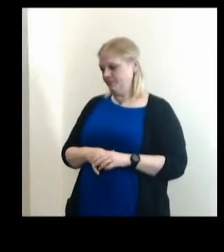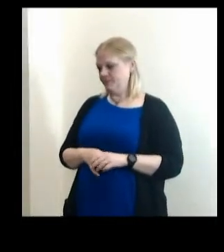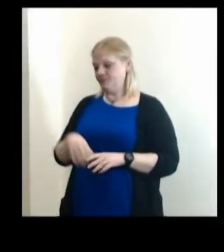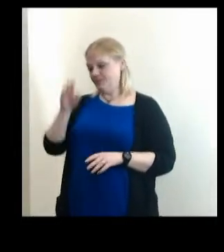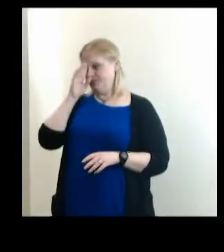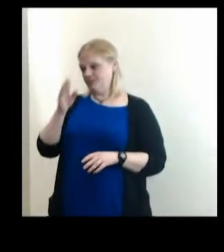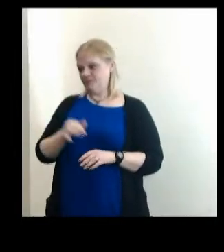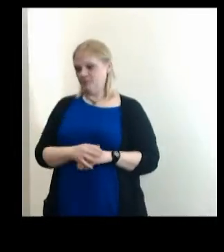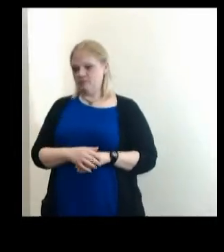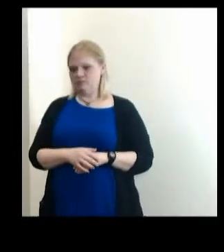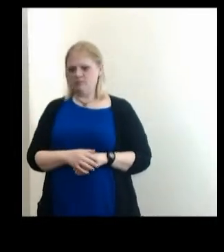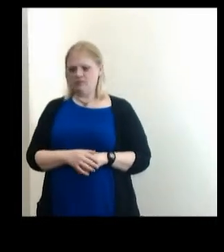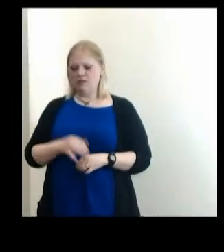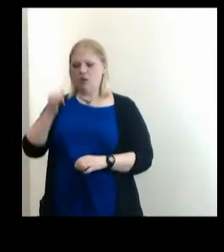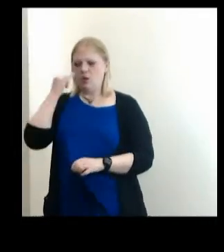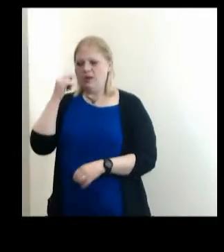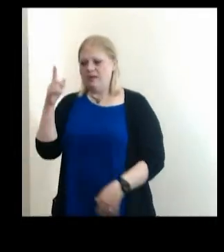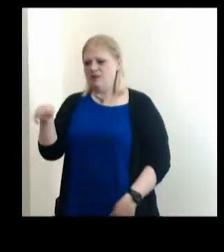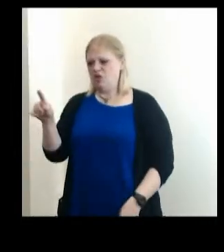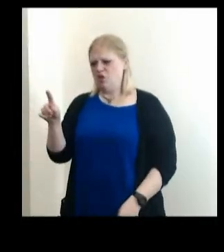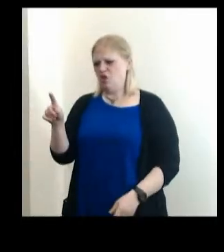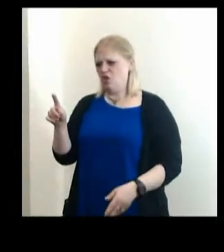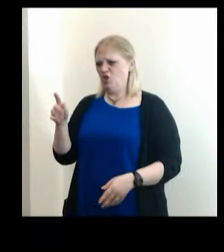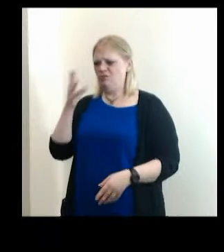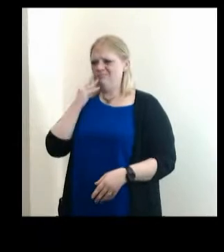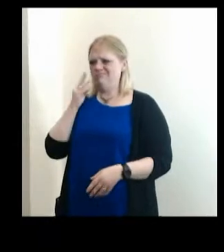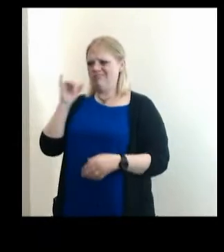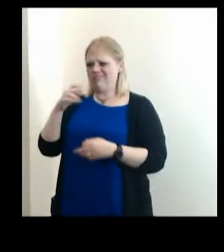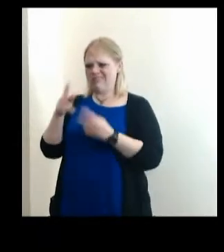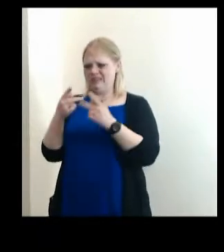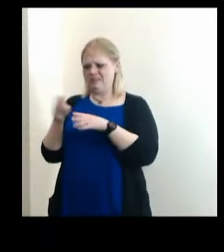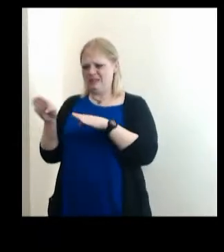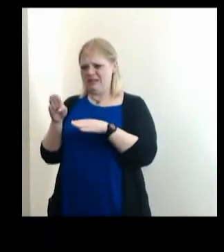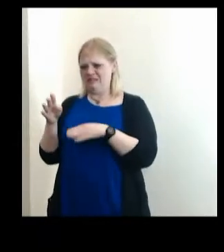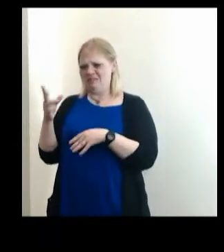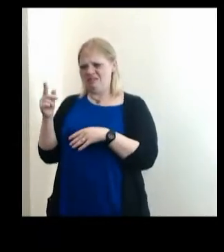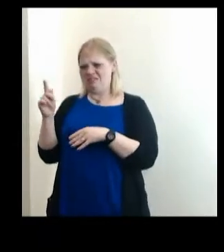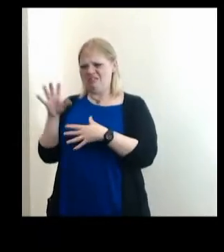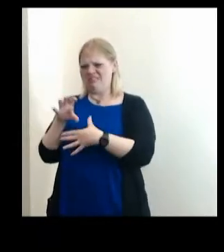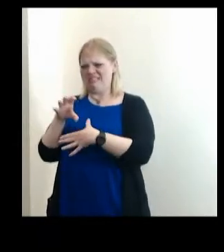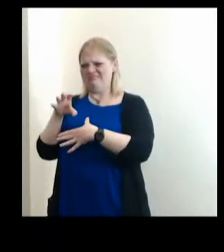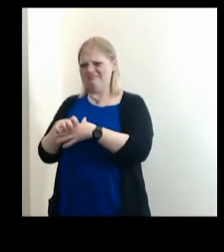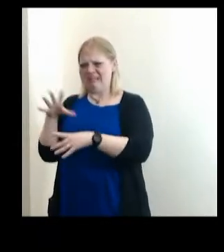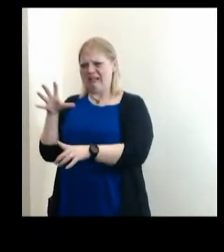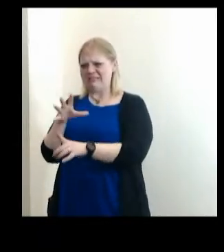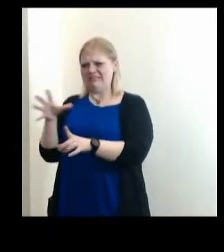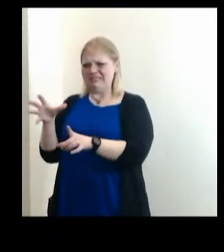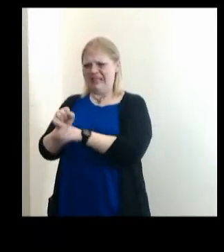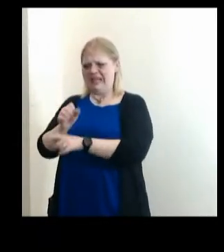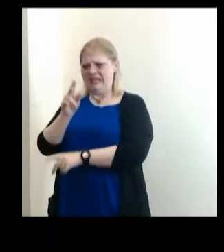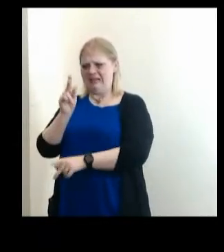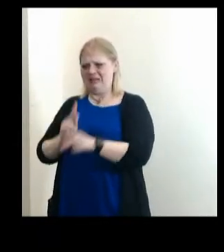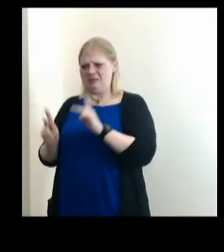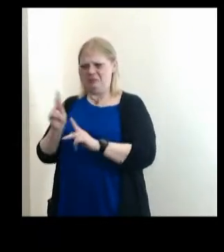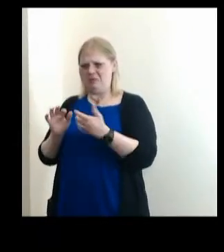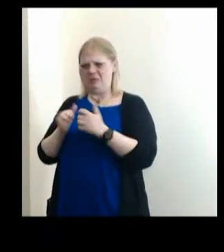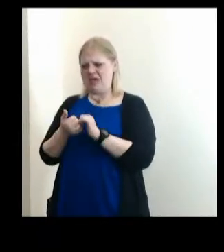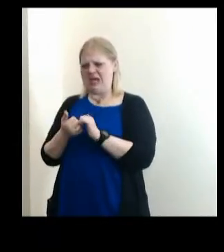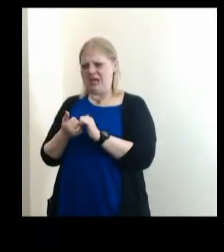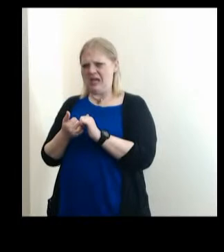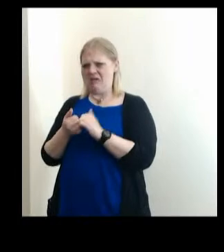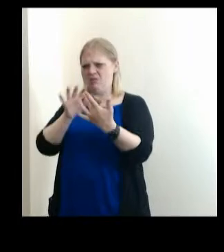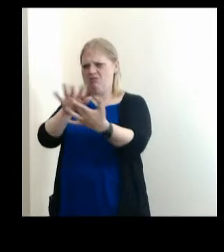Hi, so if you guys are dealing with those types of behaviors and dogs attacking people when you're trying to get them to quarantine, how do you reach